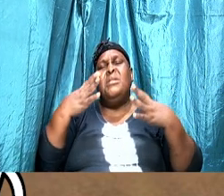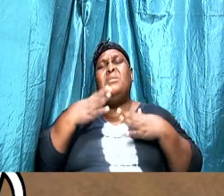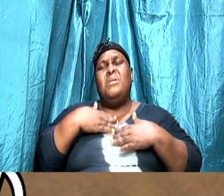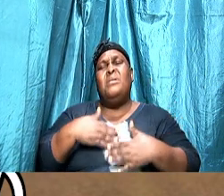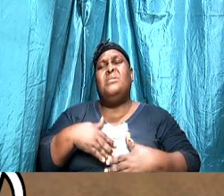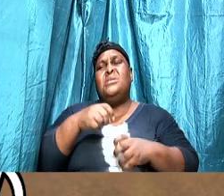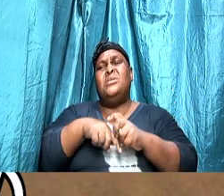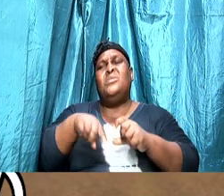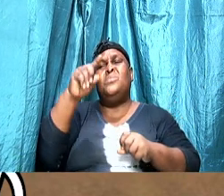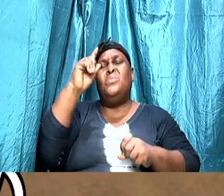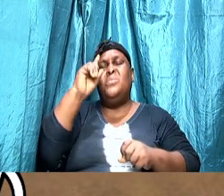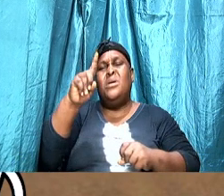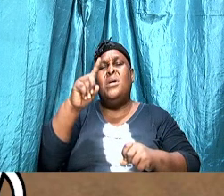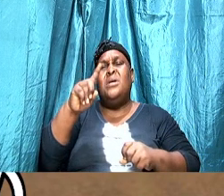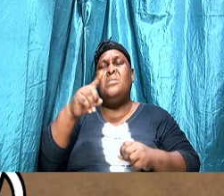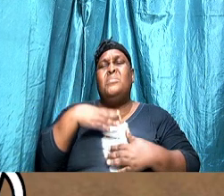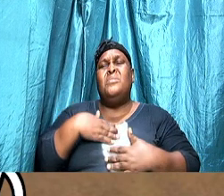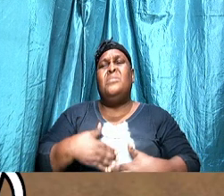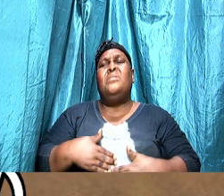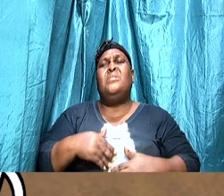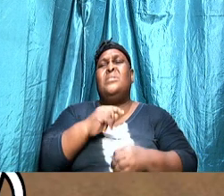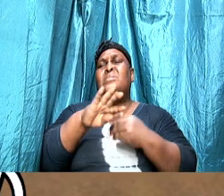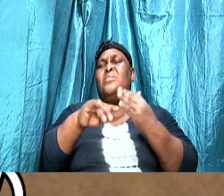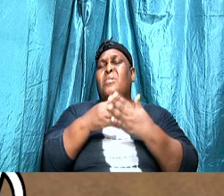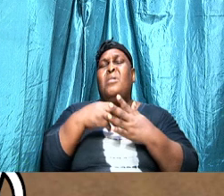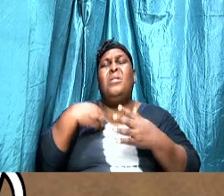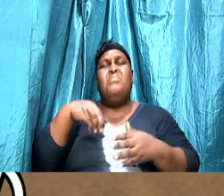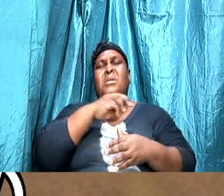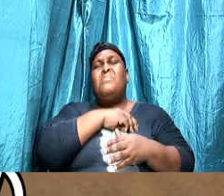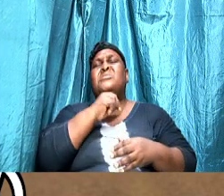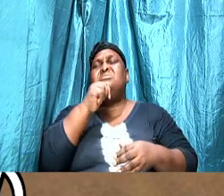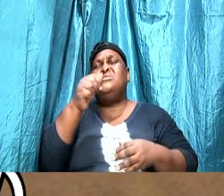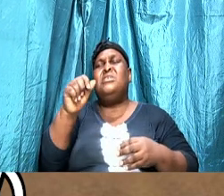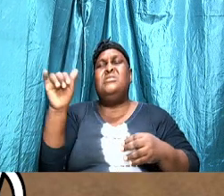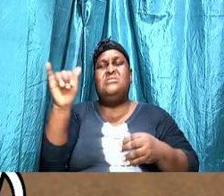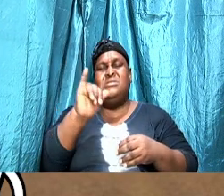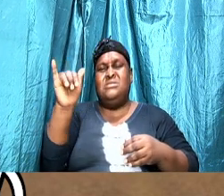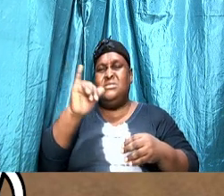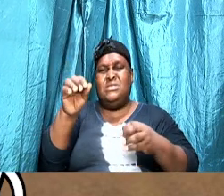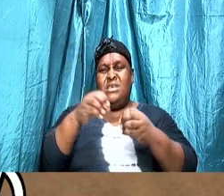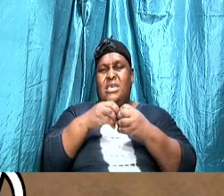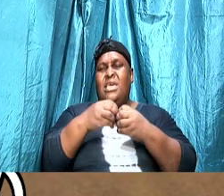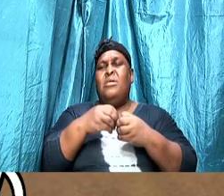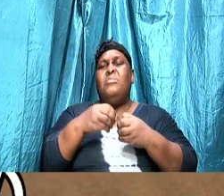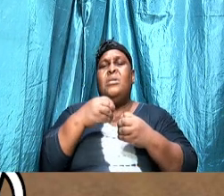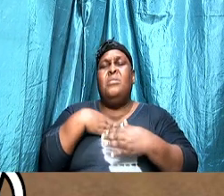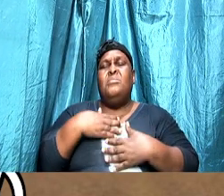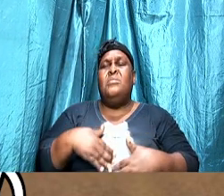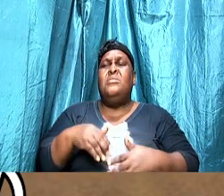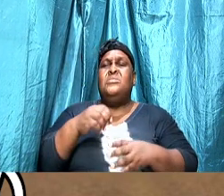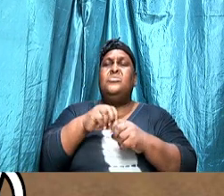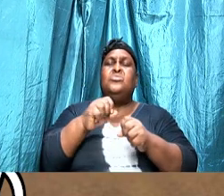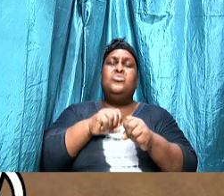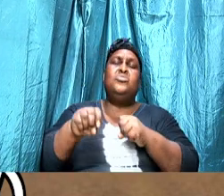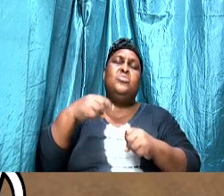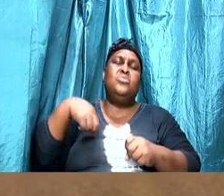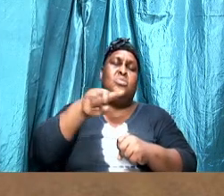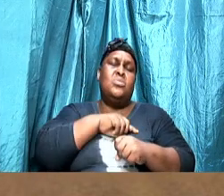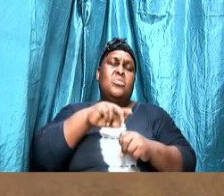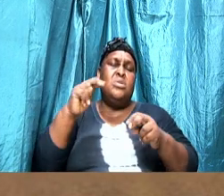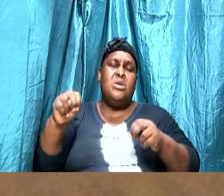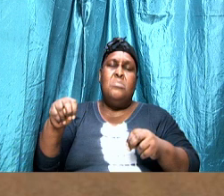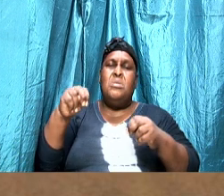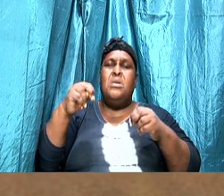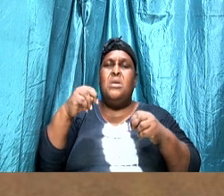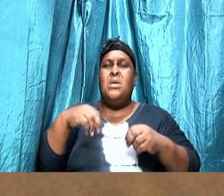and all members have not the same office, so we being many are one body in Christ, and